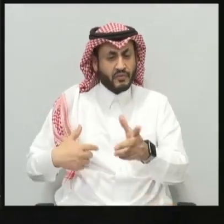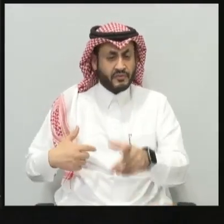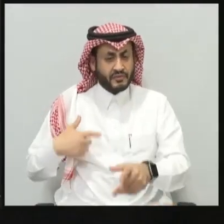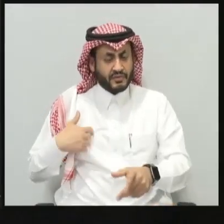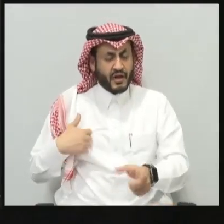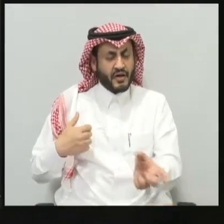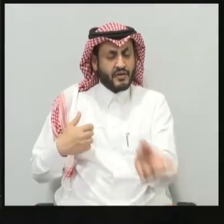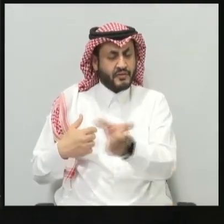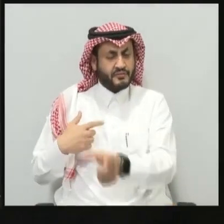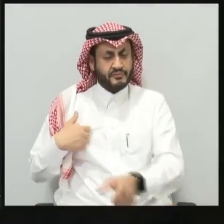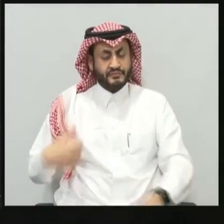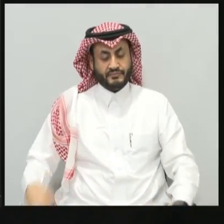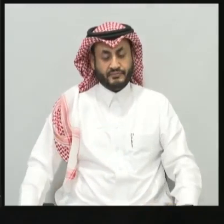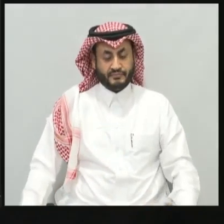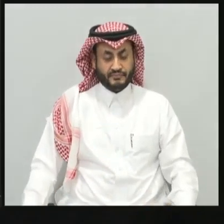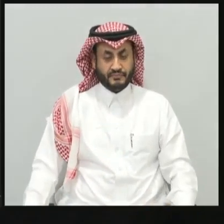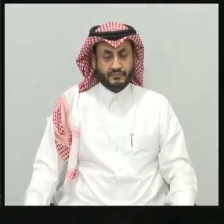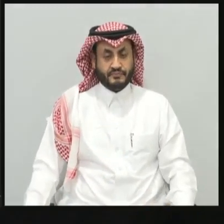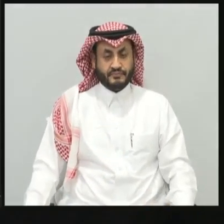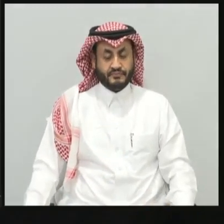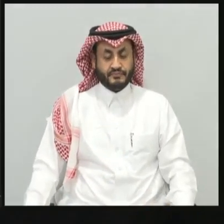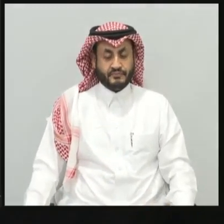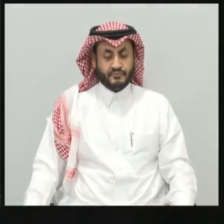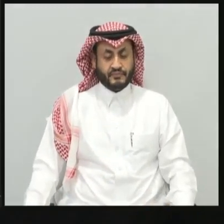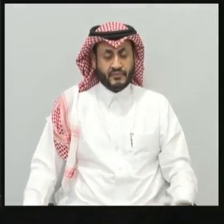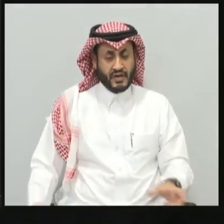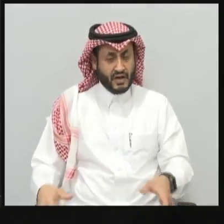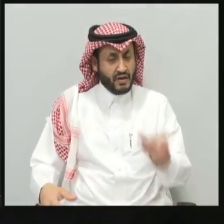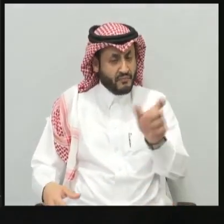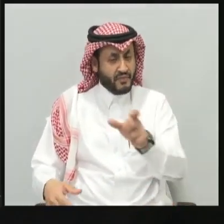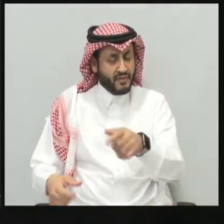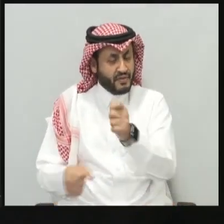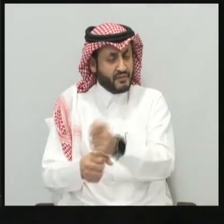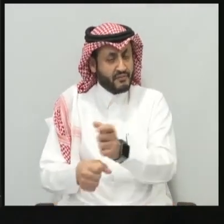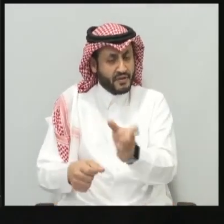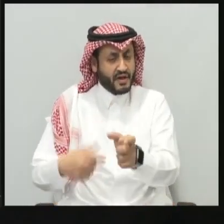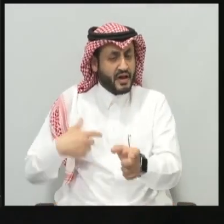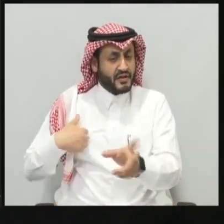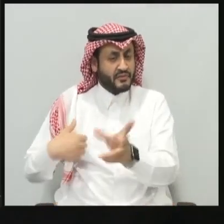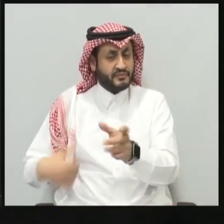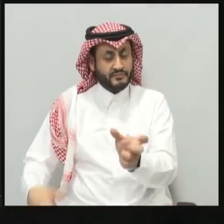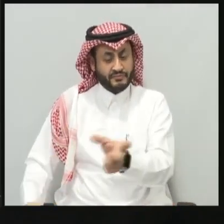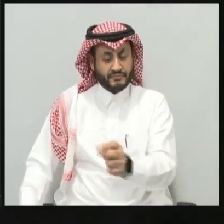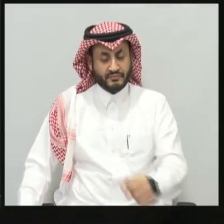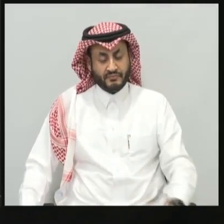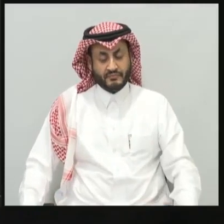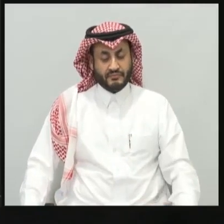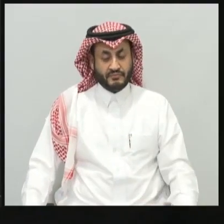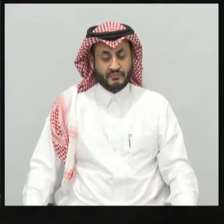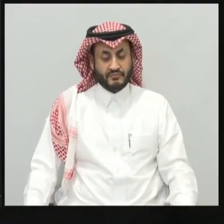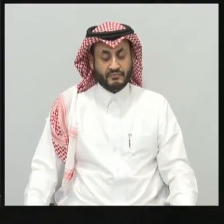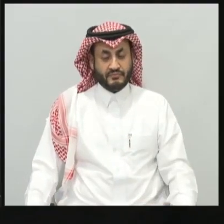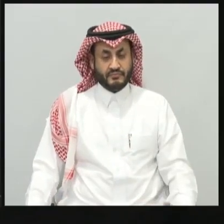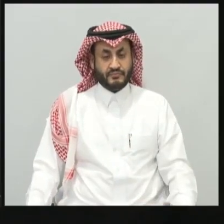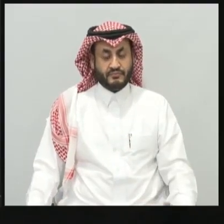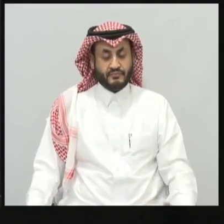devices. So what do we call a person or a people that their job or the things that they do is designing